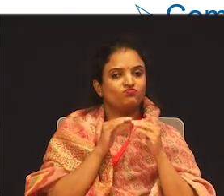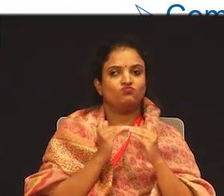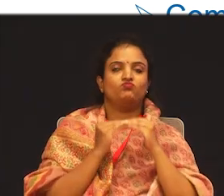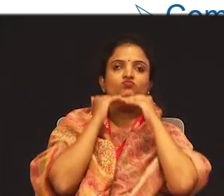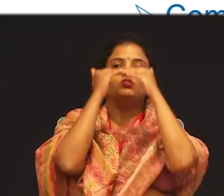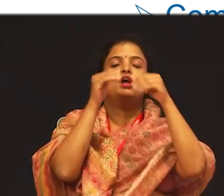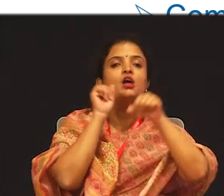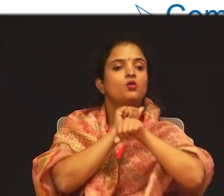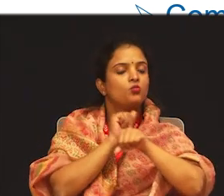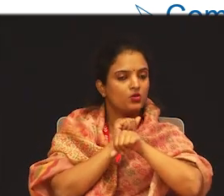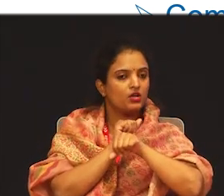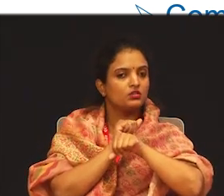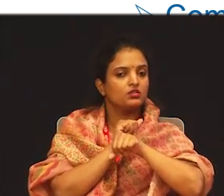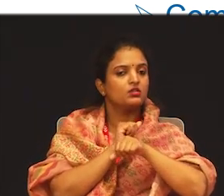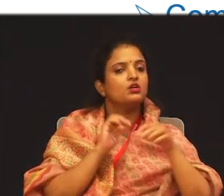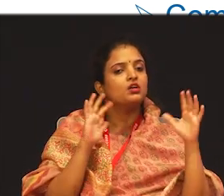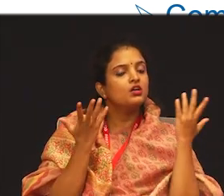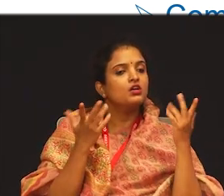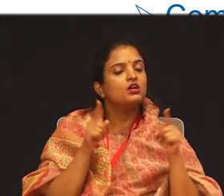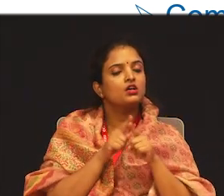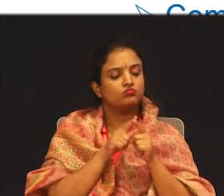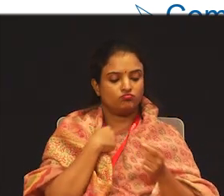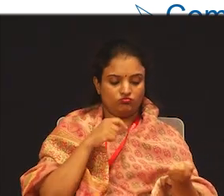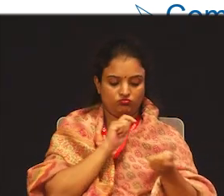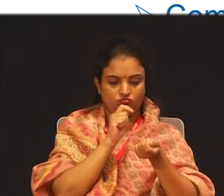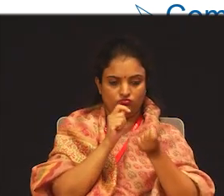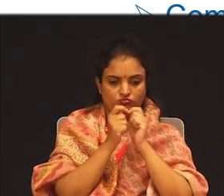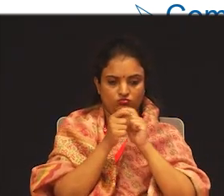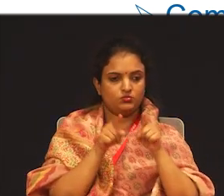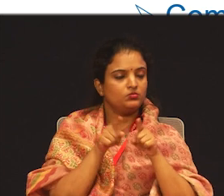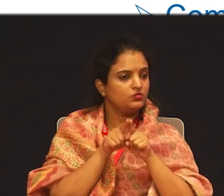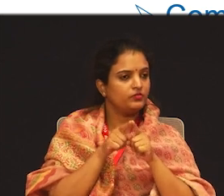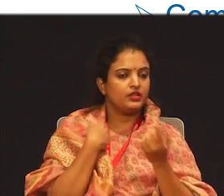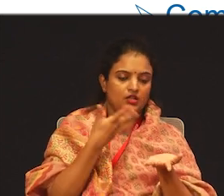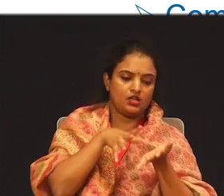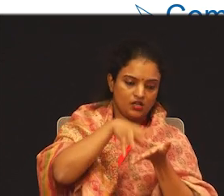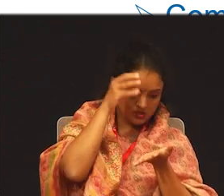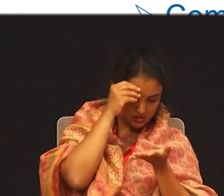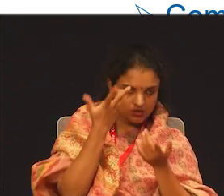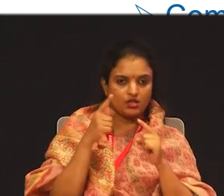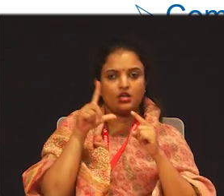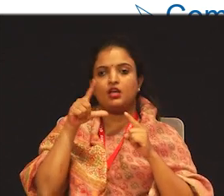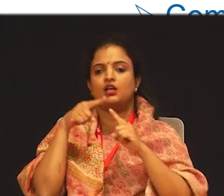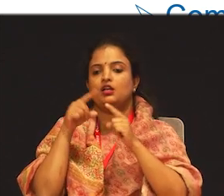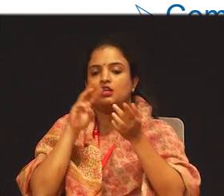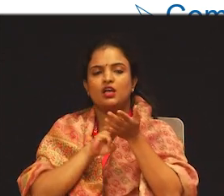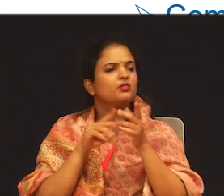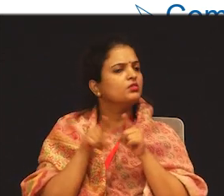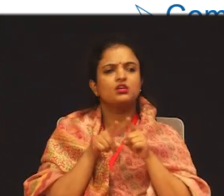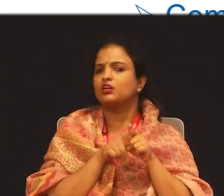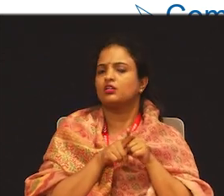degree of work because we are making lot of changes in the existing maybe learning, teaching material or curriculum. Accommodation